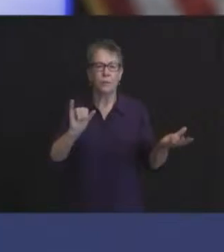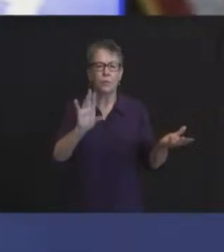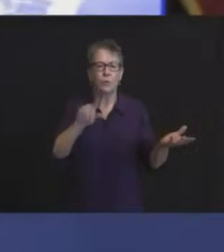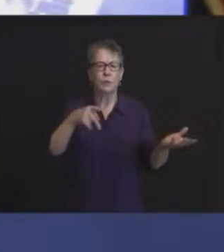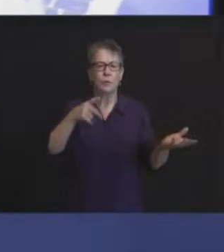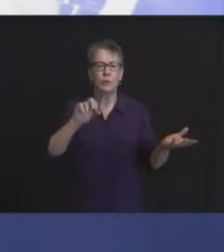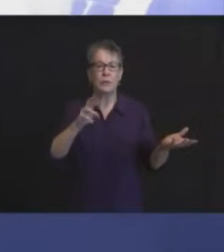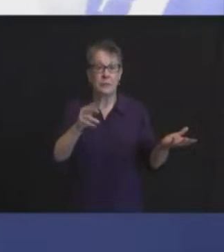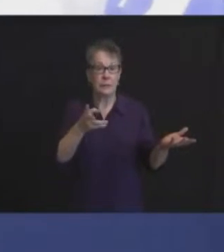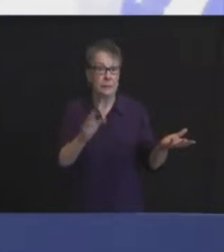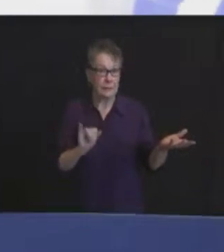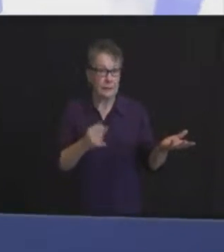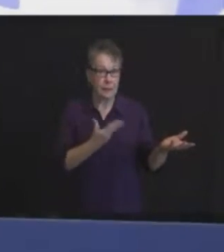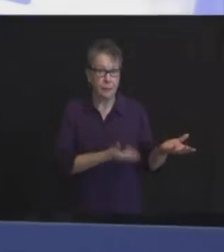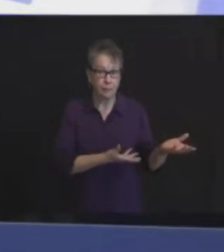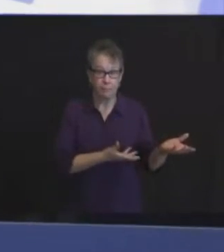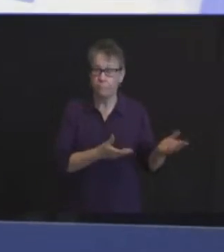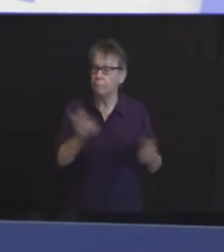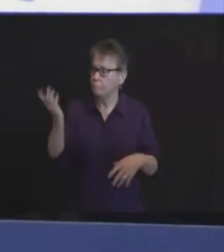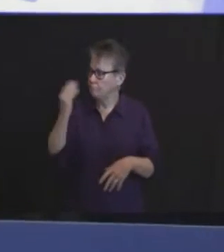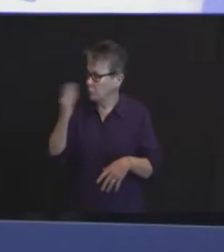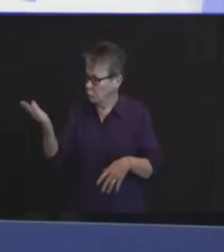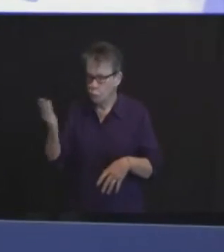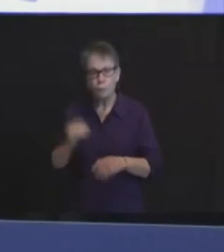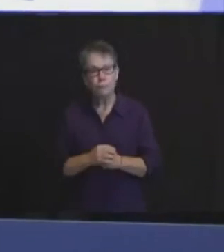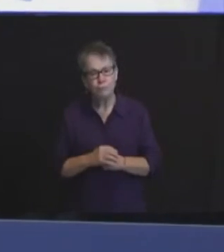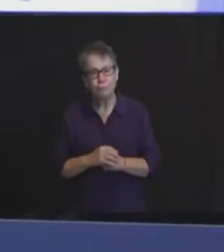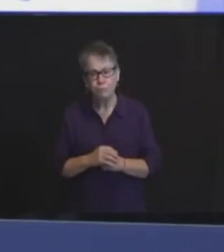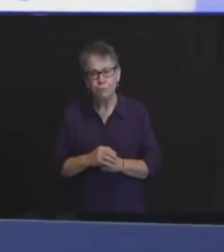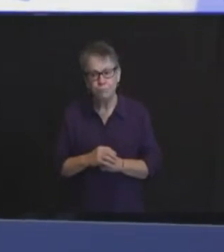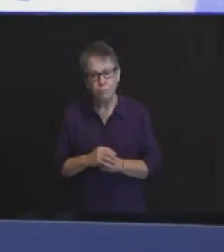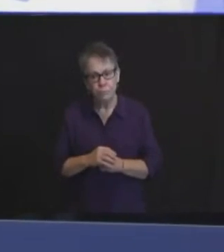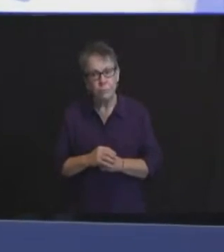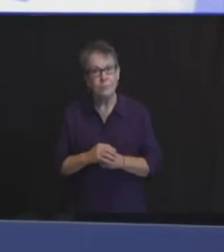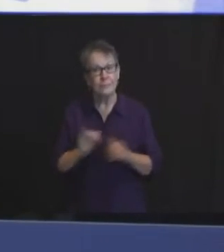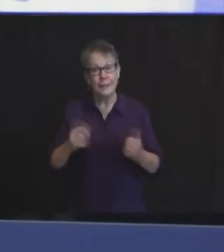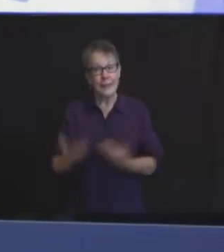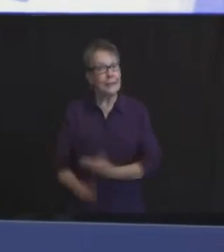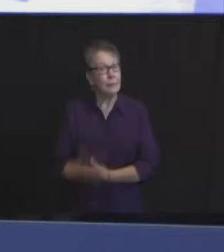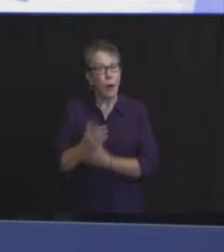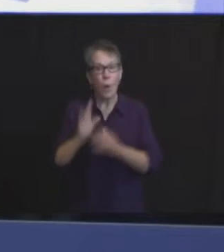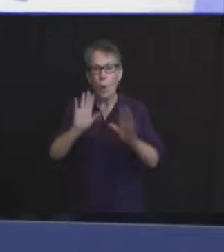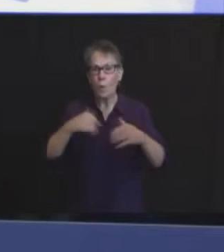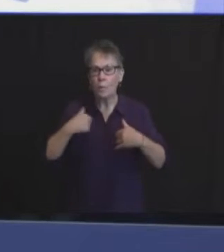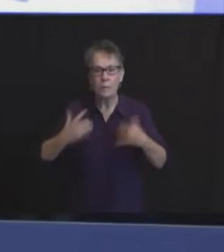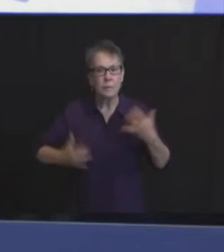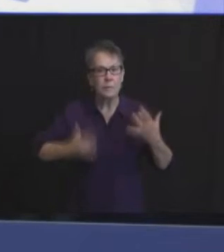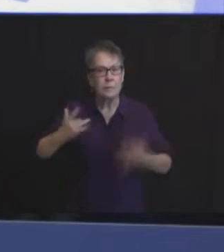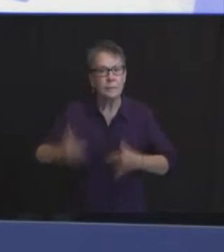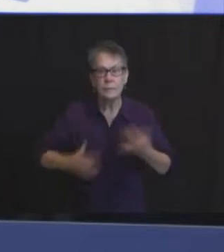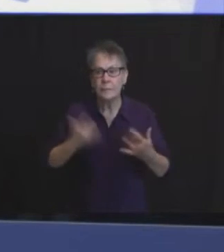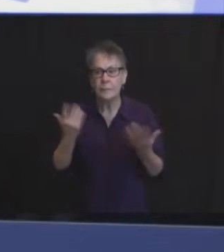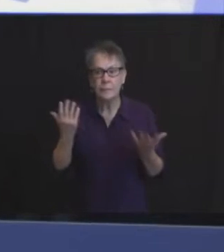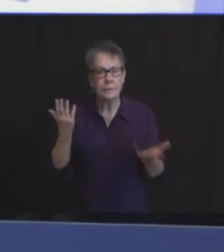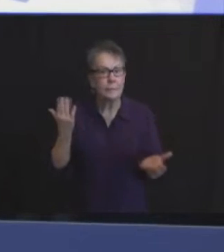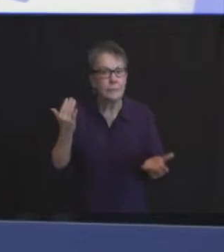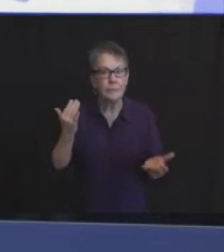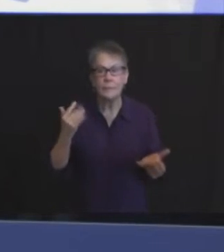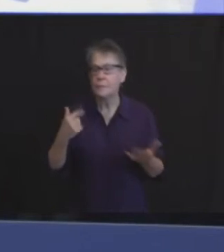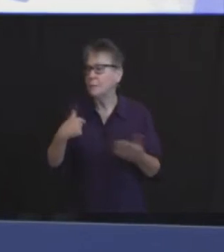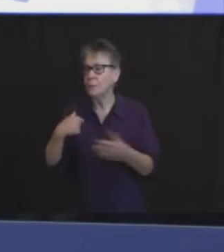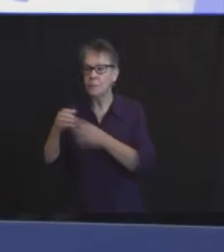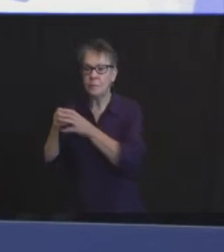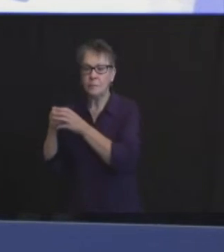Good afternoon. Well, it was an exciting morning as the Governor and I marked the opening of the second mega